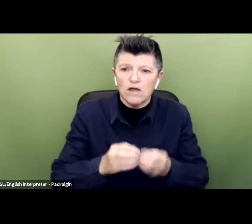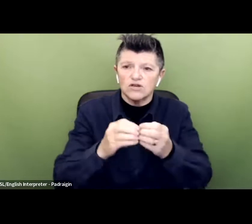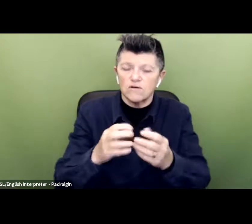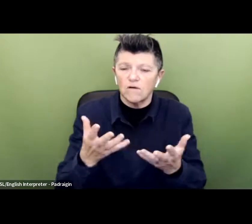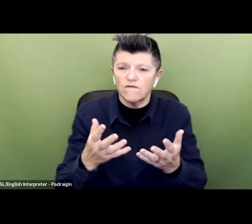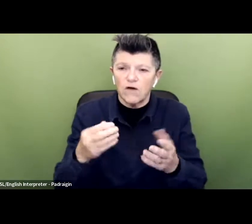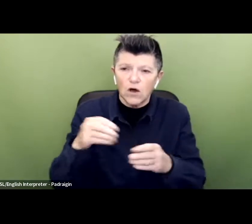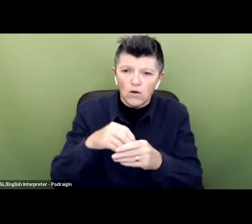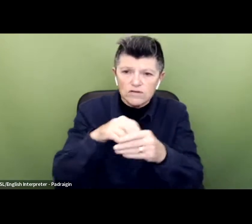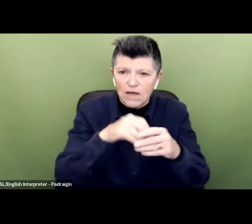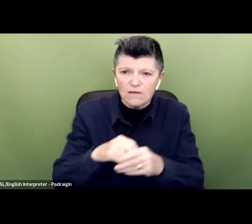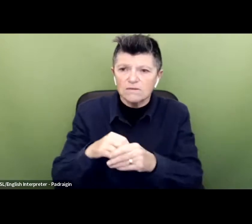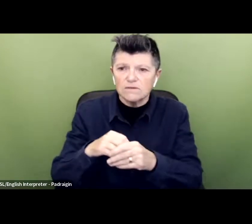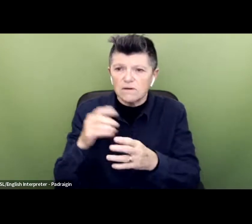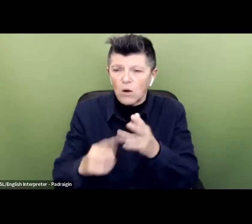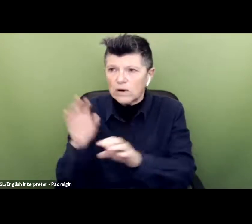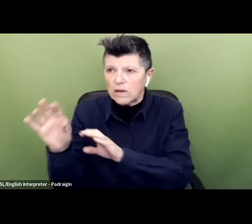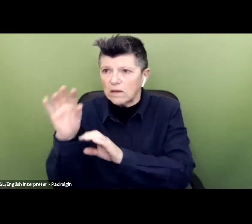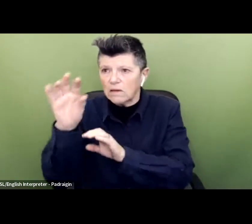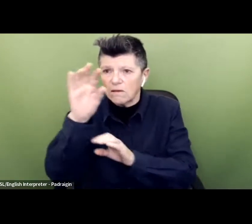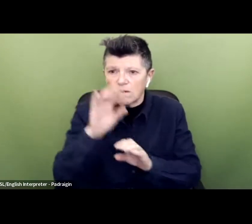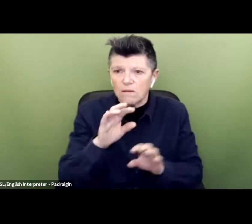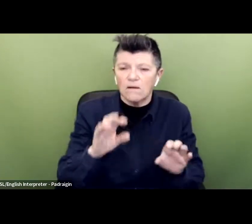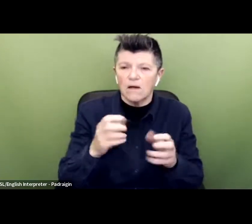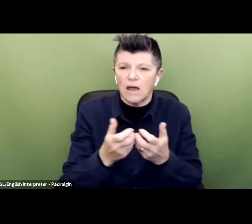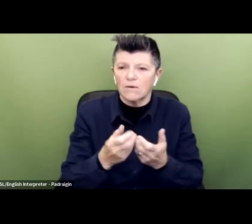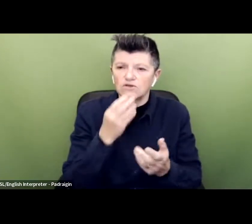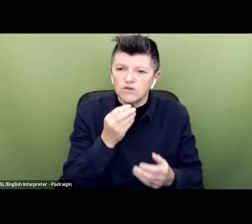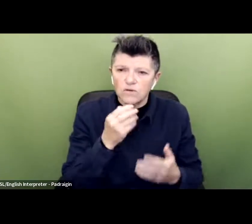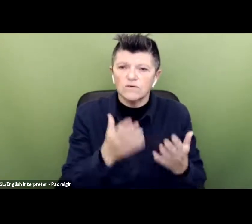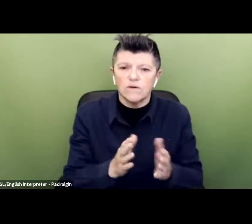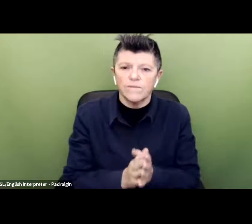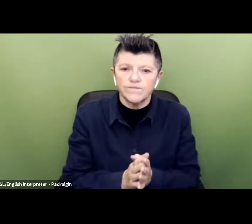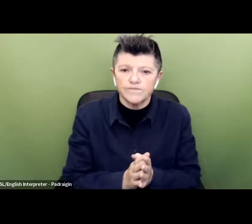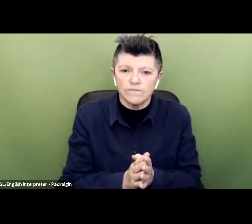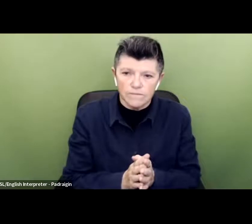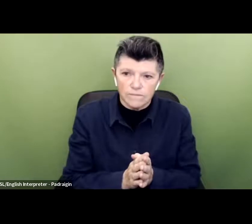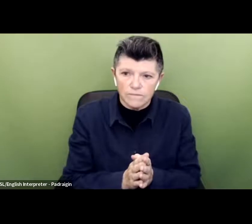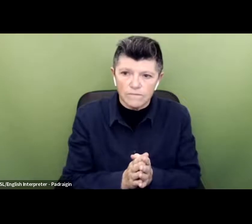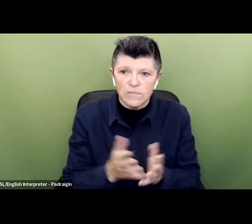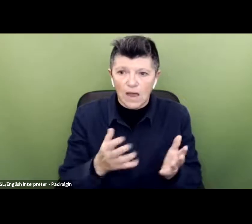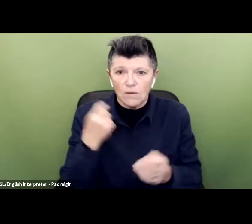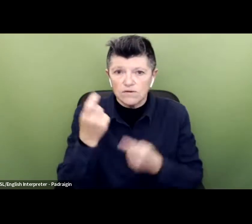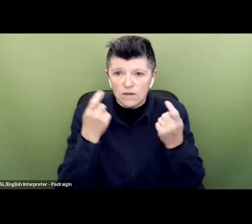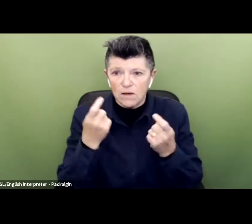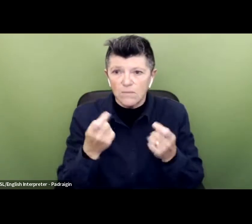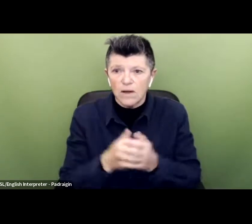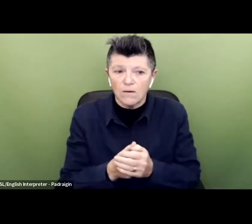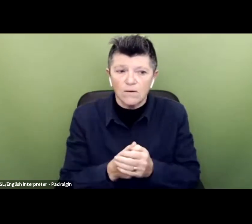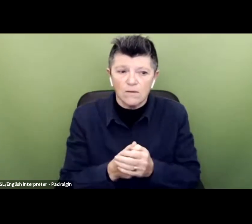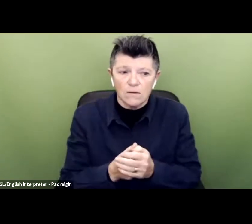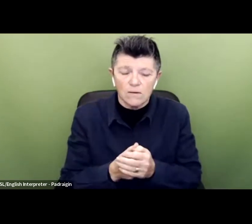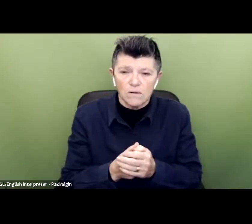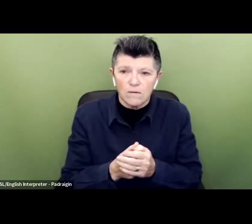a really, really powerful example of the work you're doing. I was thinking about working with Milanovich on economics when he's